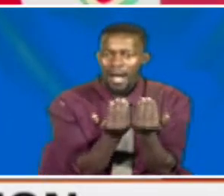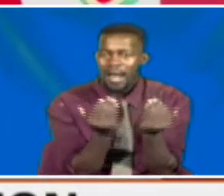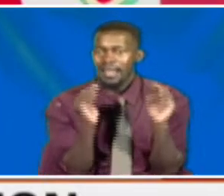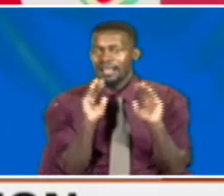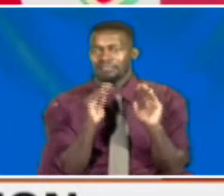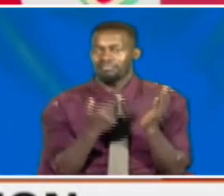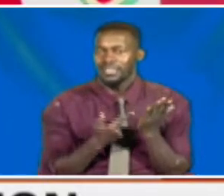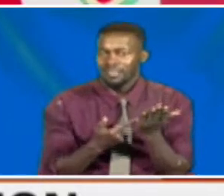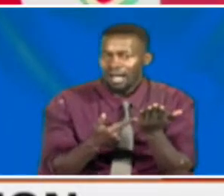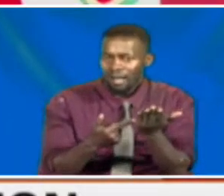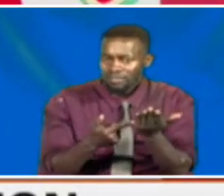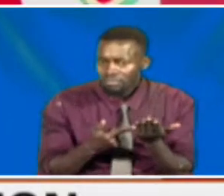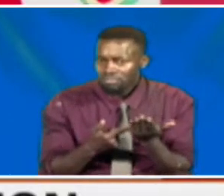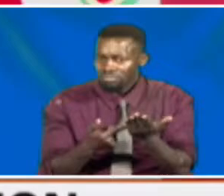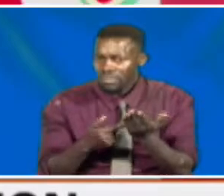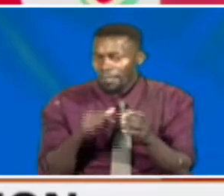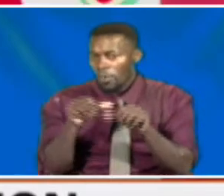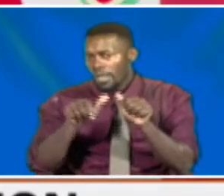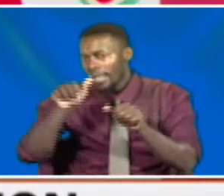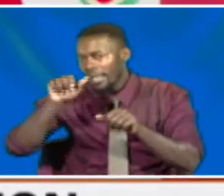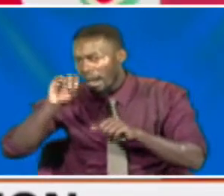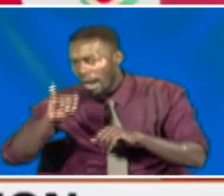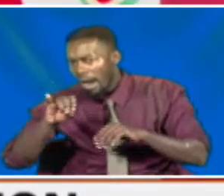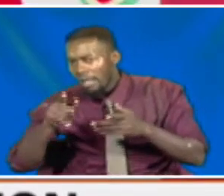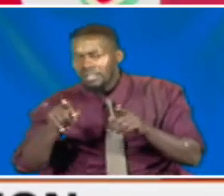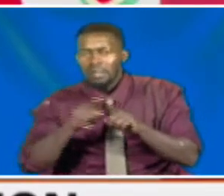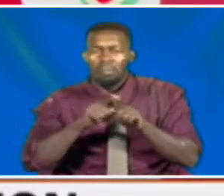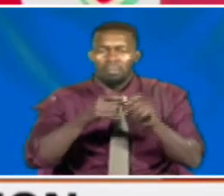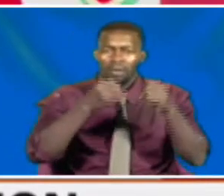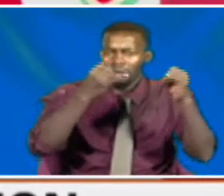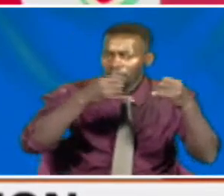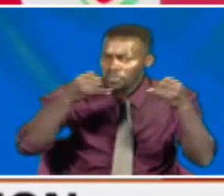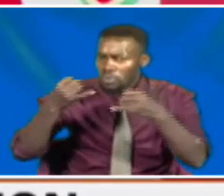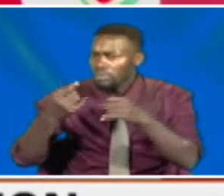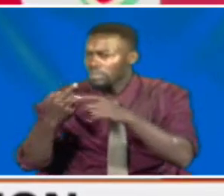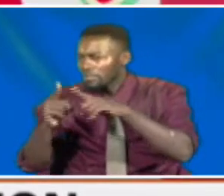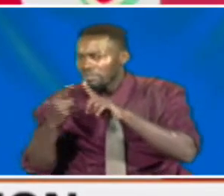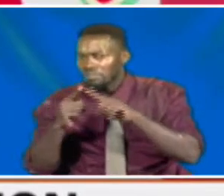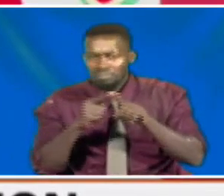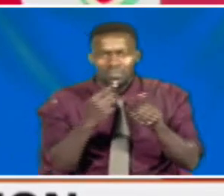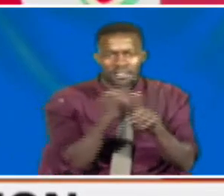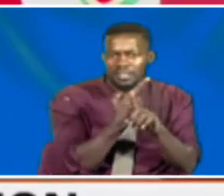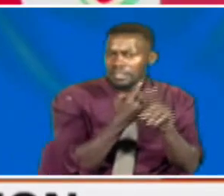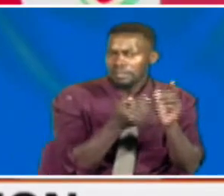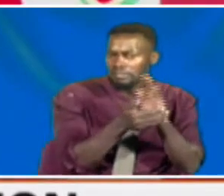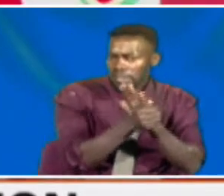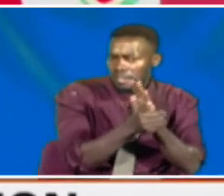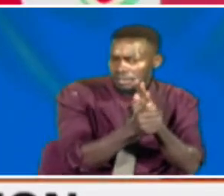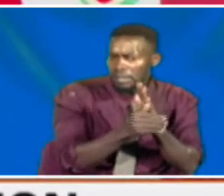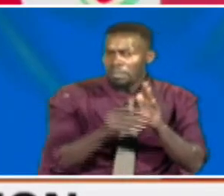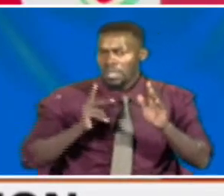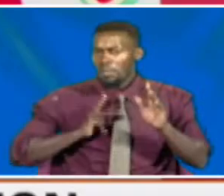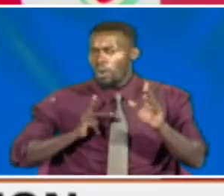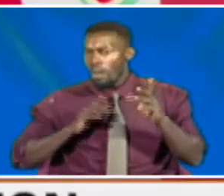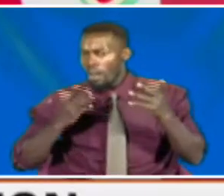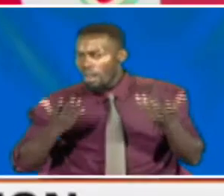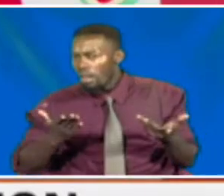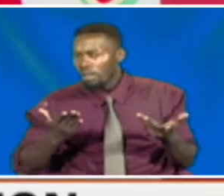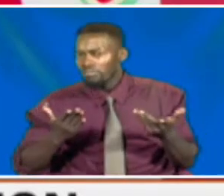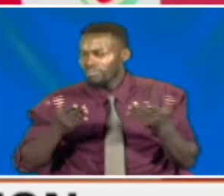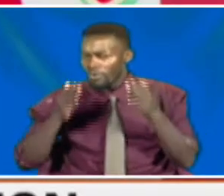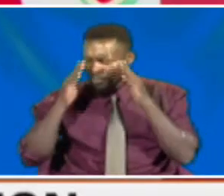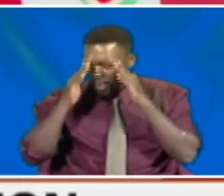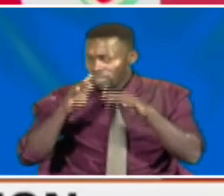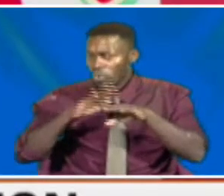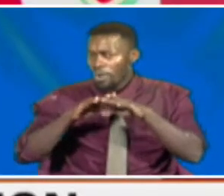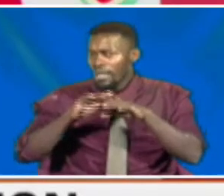of it has talked about investment into AI and individuals who, persons who are skilled in different technical spaces that can